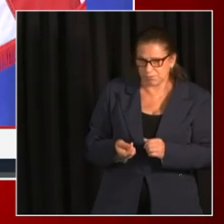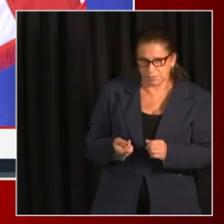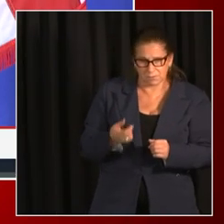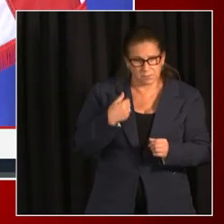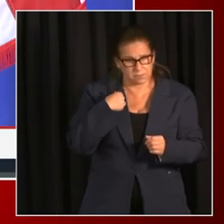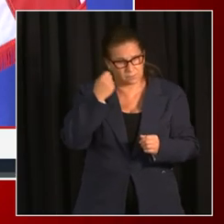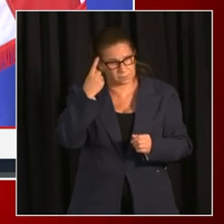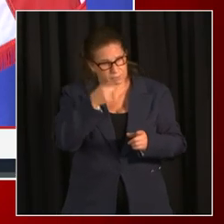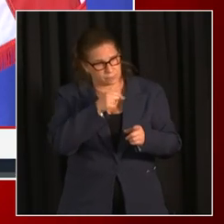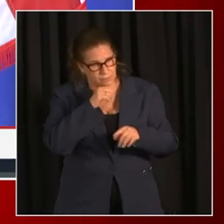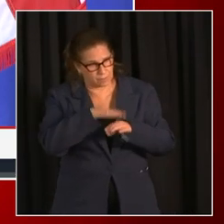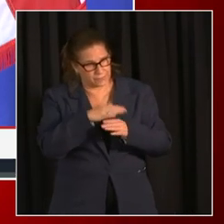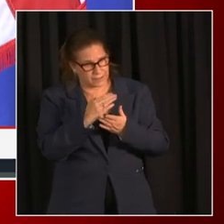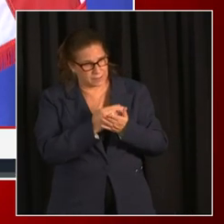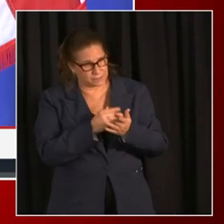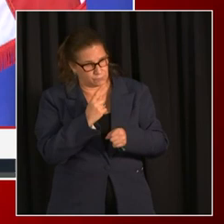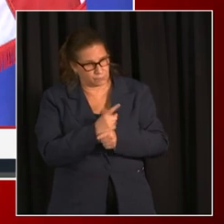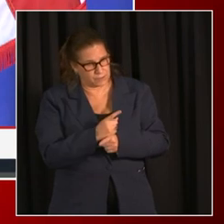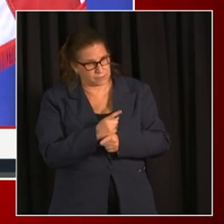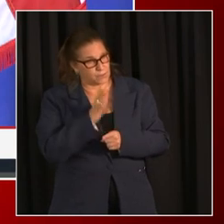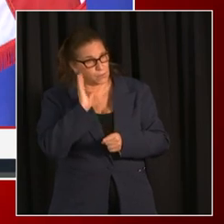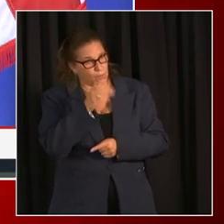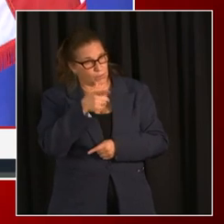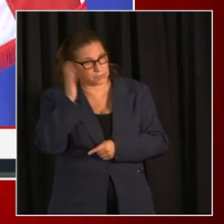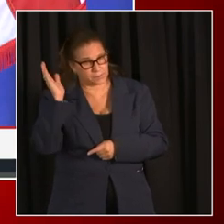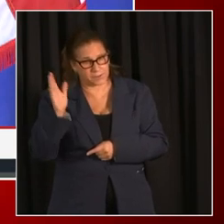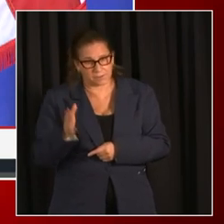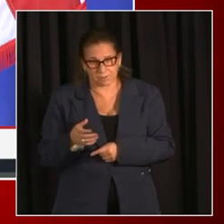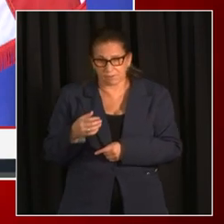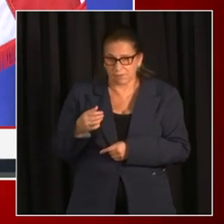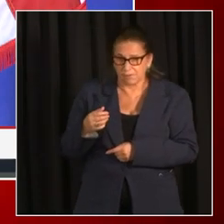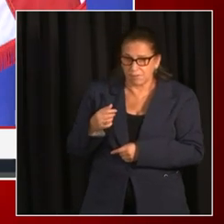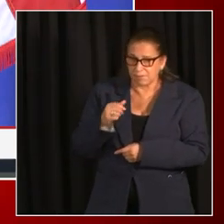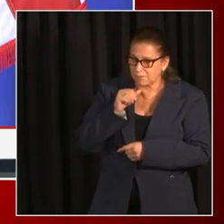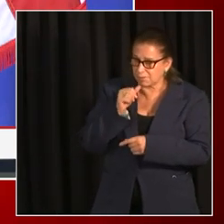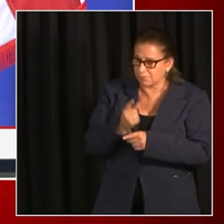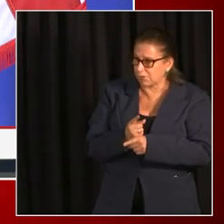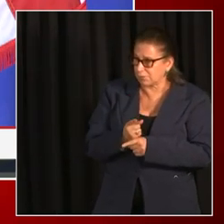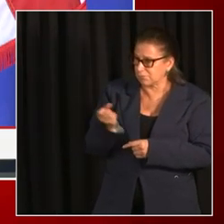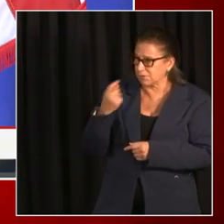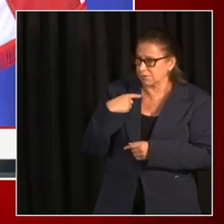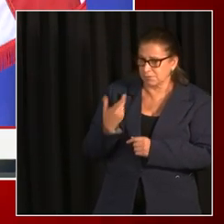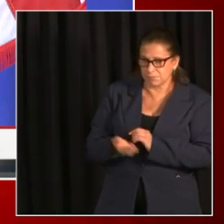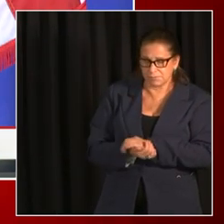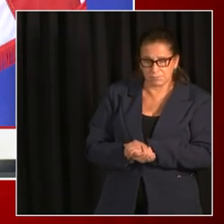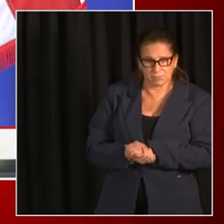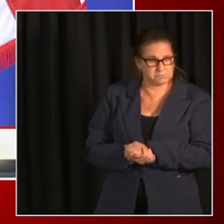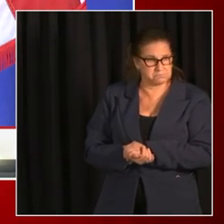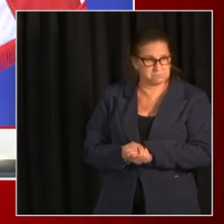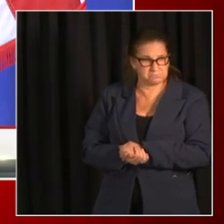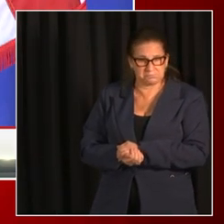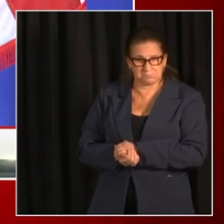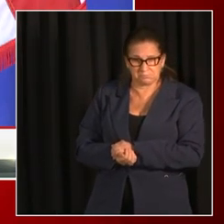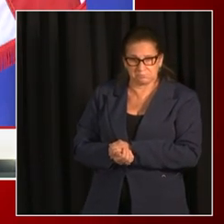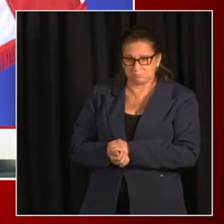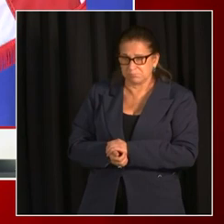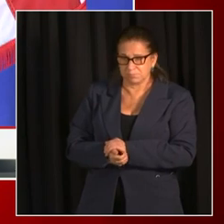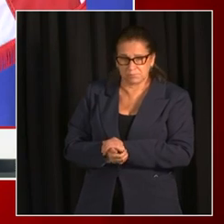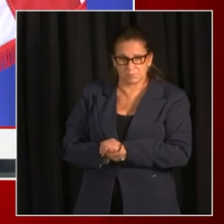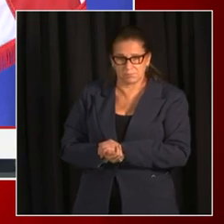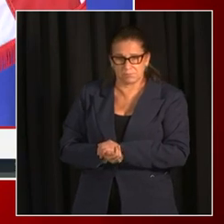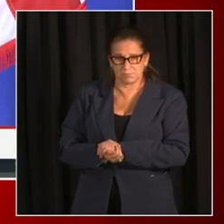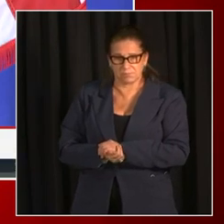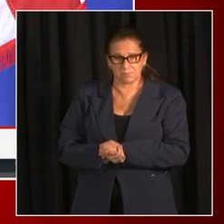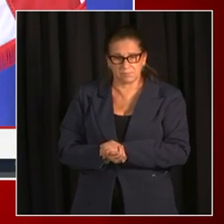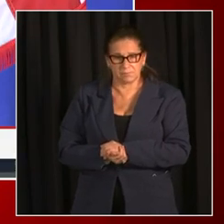That's my understanding that you weren't on the list of speakers. Will you be speaking for the day? Your understanding is incorrect. Okay. Yes. Well, Mayor, I was going to ask a